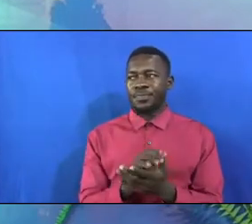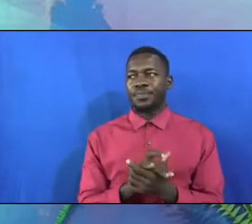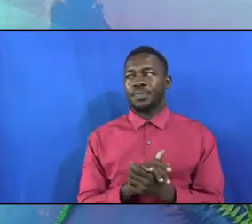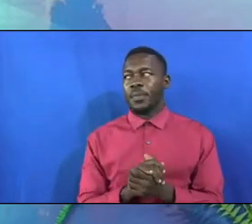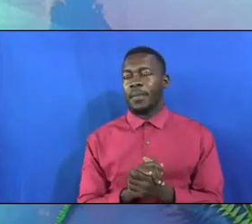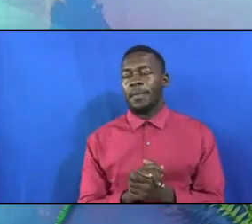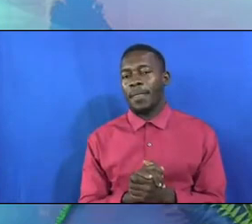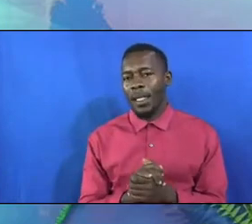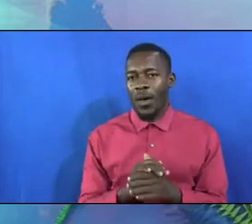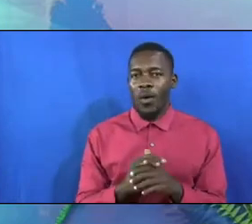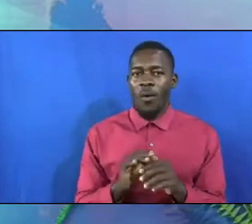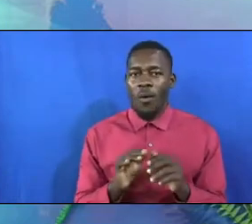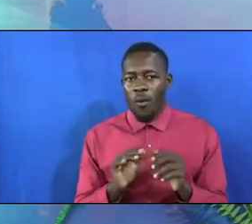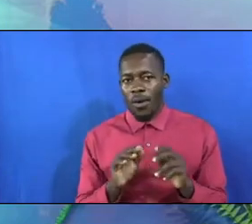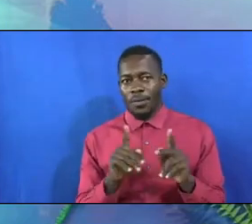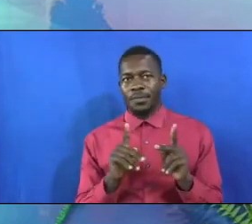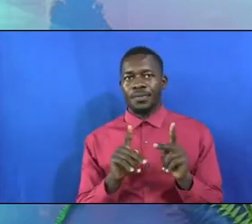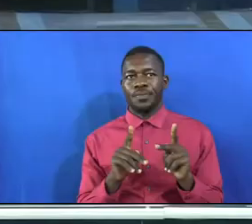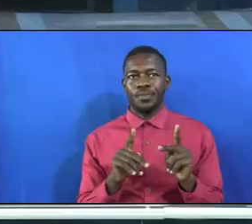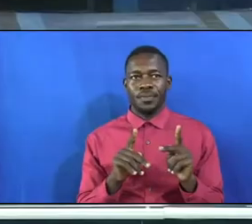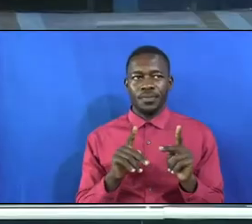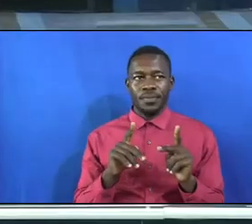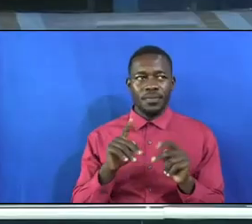So I know today there was